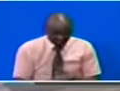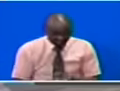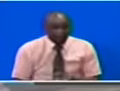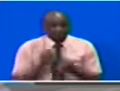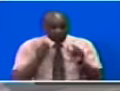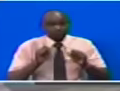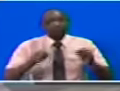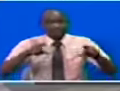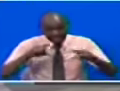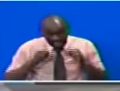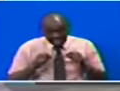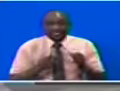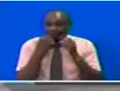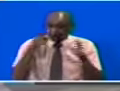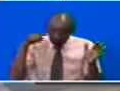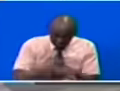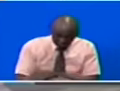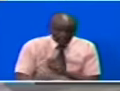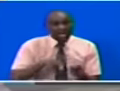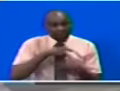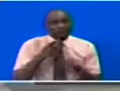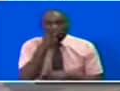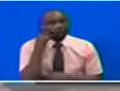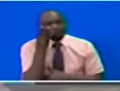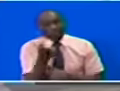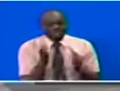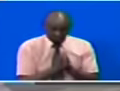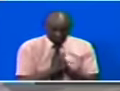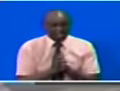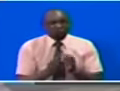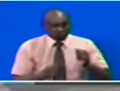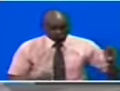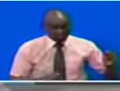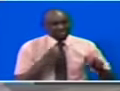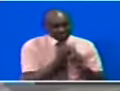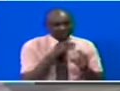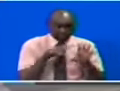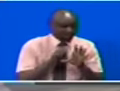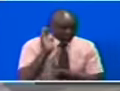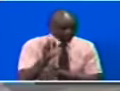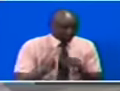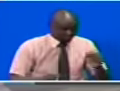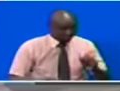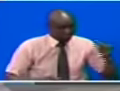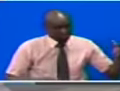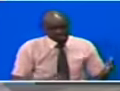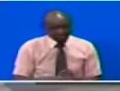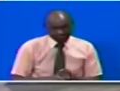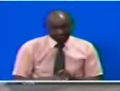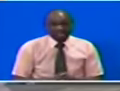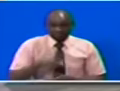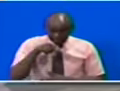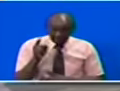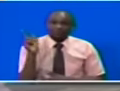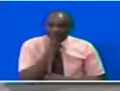be giving us details. Kalonzo Musyoka there, and other flanked by other members of the Wiper Democratic Party. He's